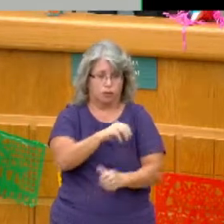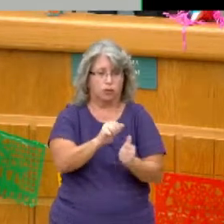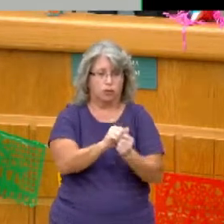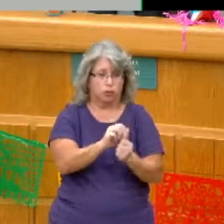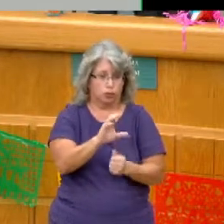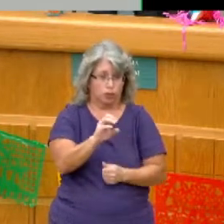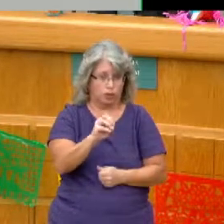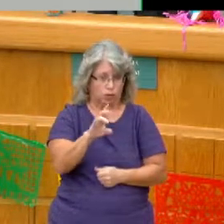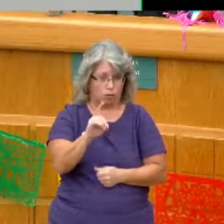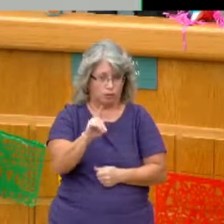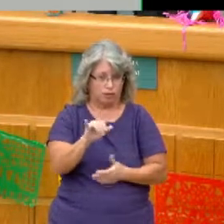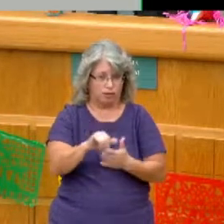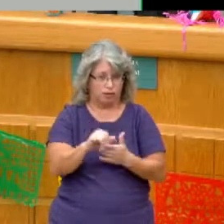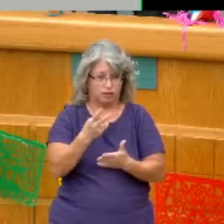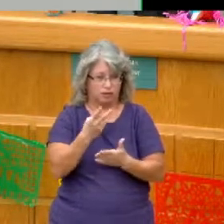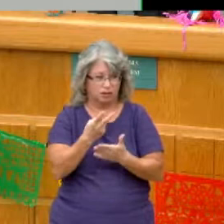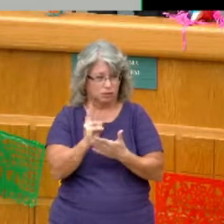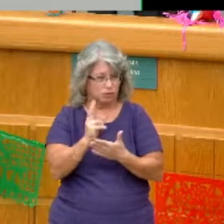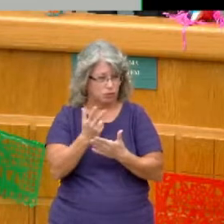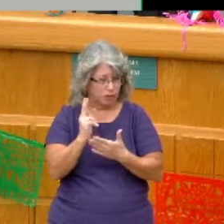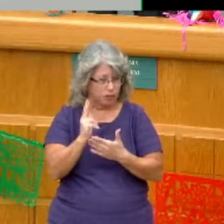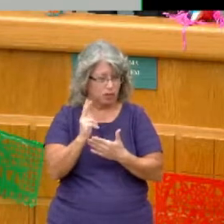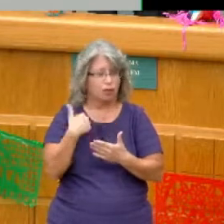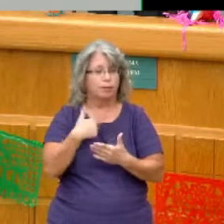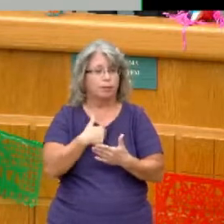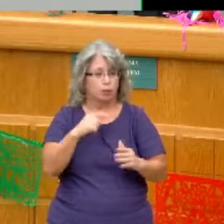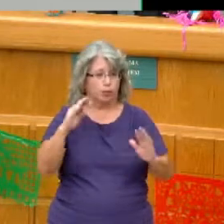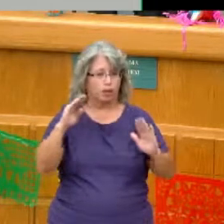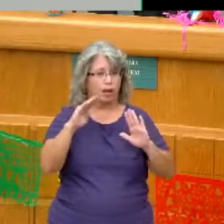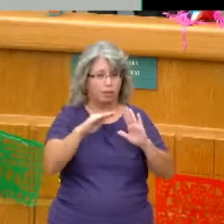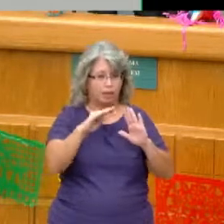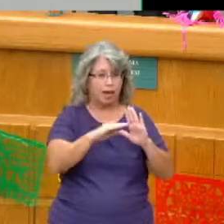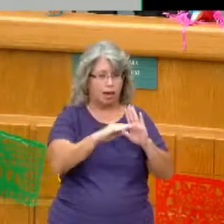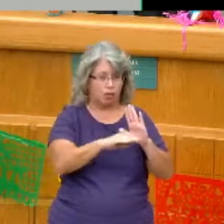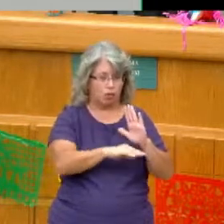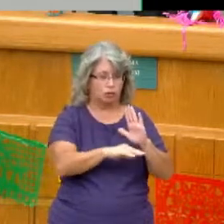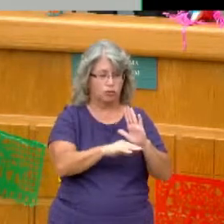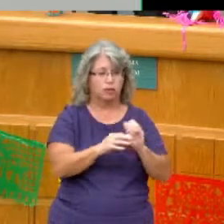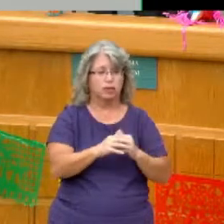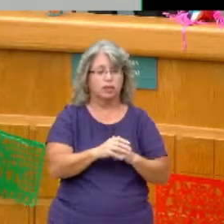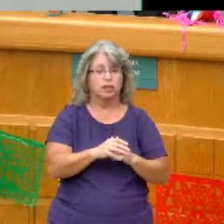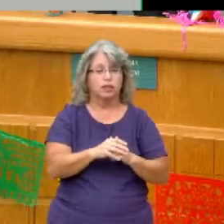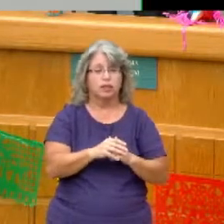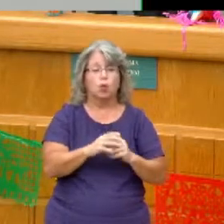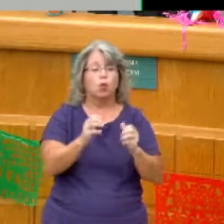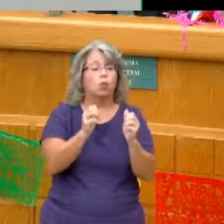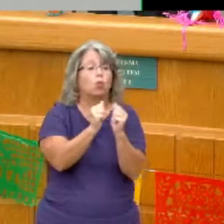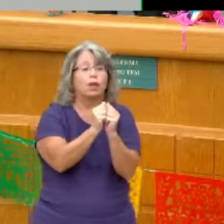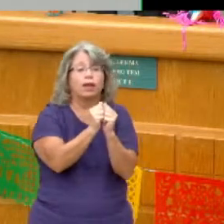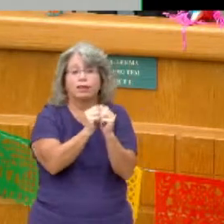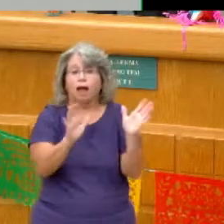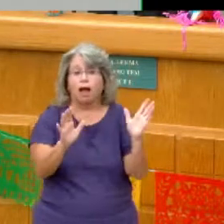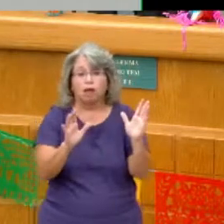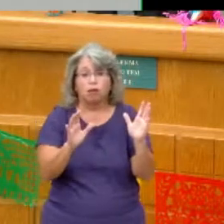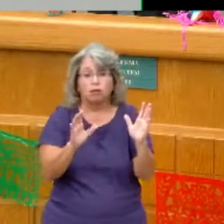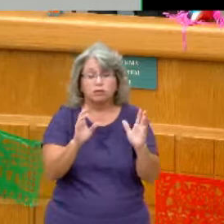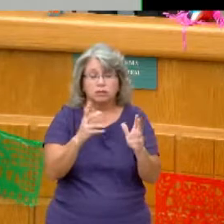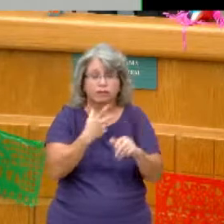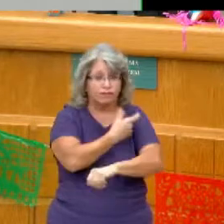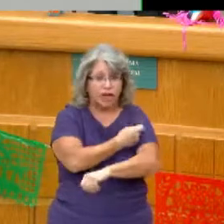downwards pretty closely to the model projection, which is good. There would have been 45% more people in the hospital at the